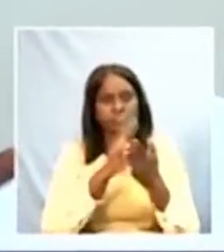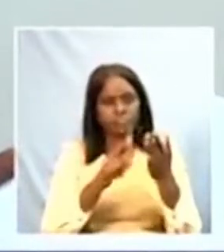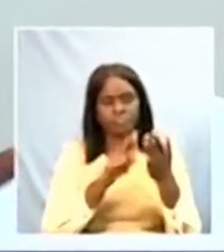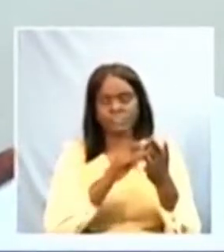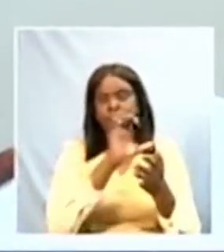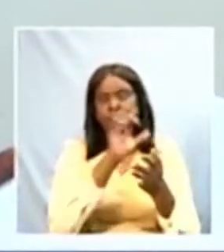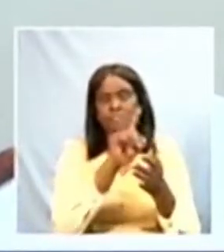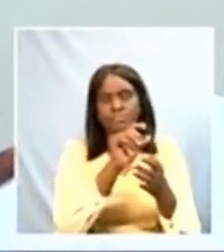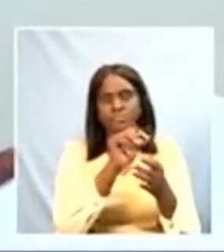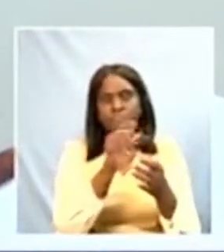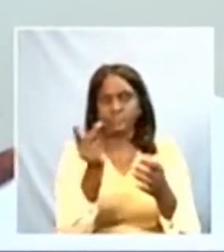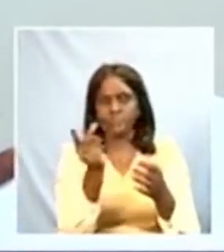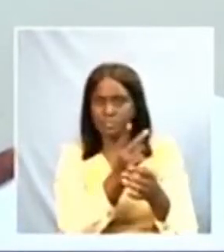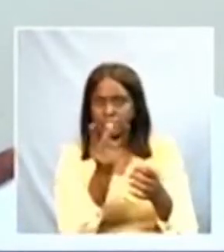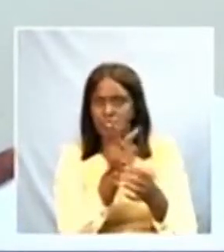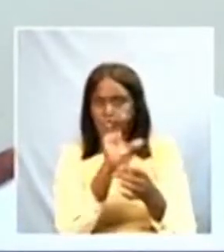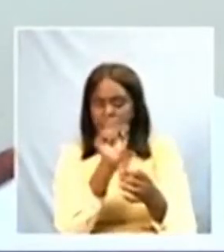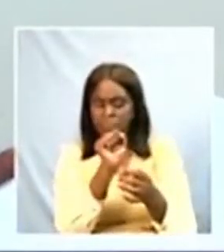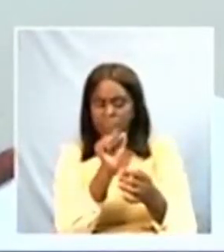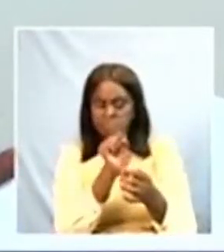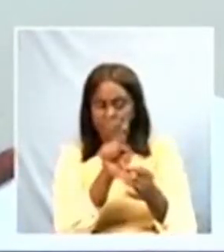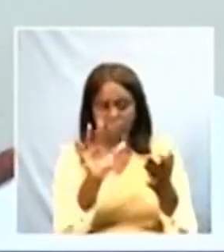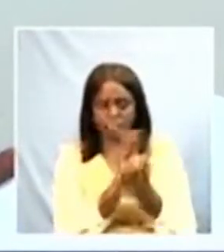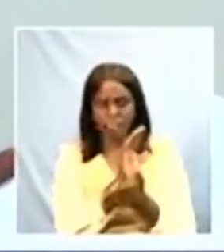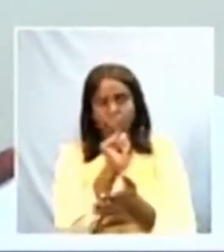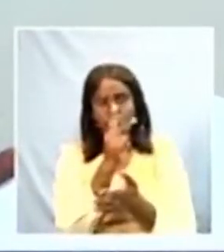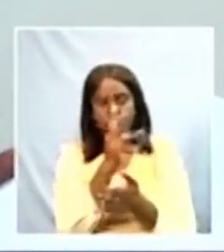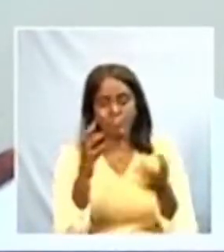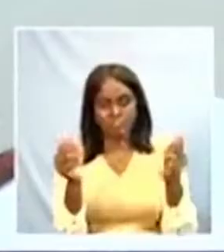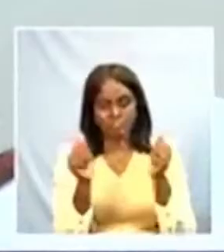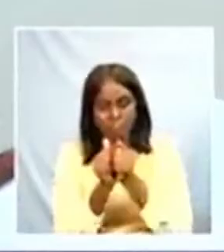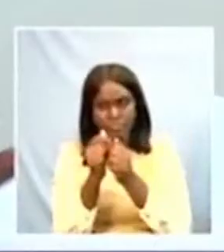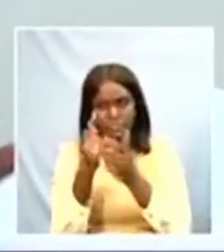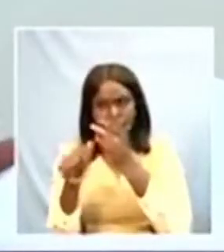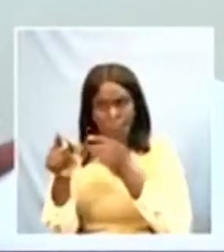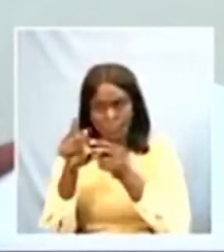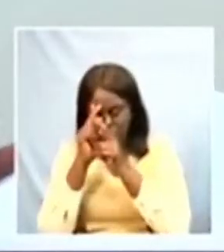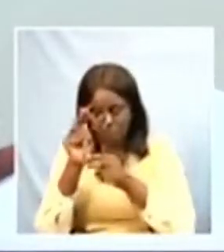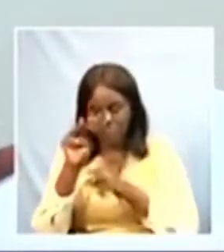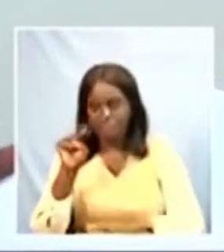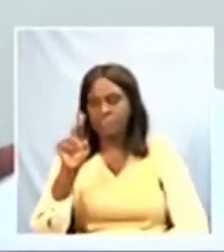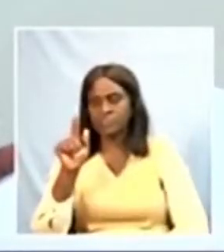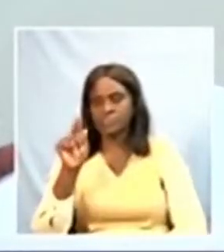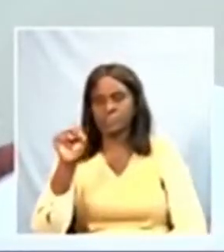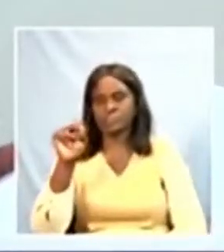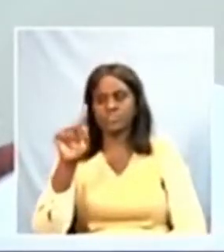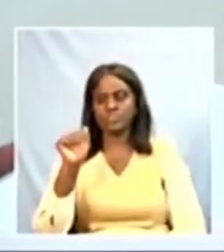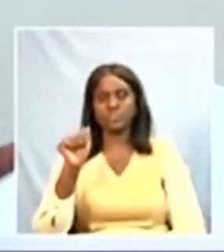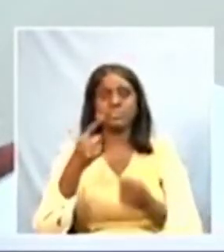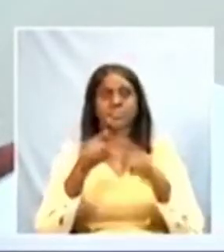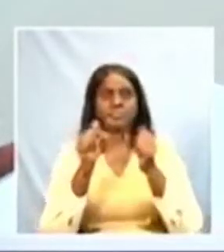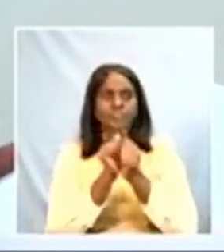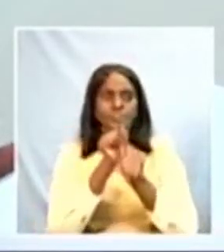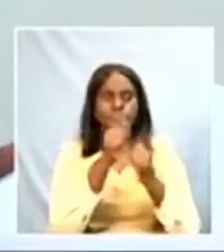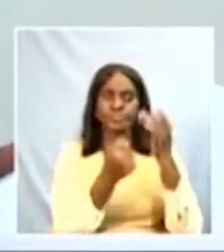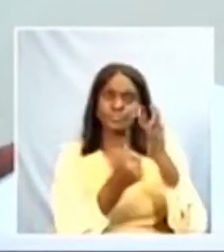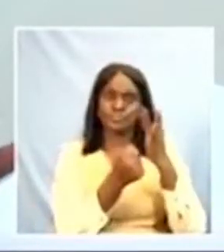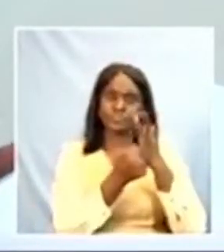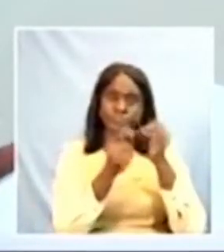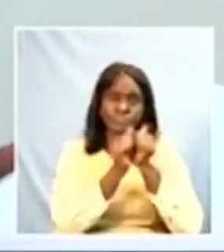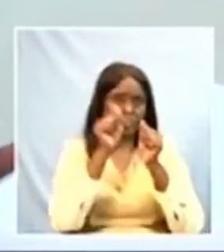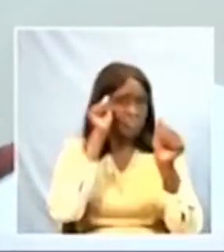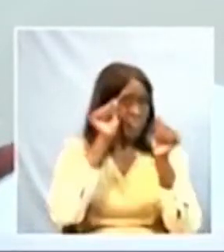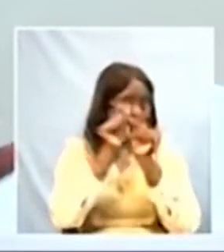CS, the 2 council secretaries. It's on page 13, married to what Honorable Munda has asked. It says, contrary to the terms and